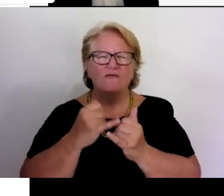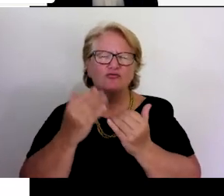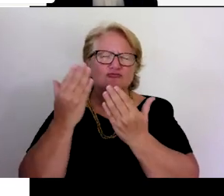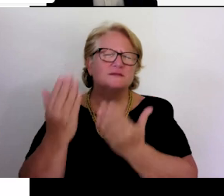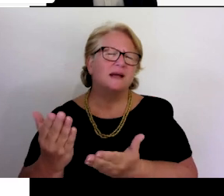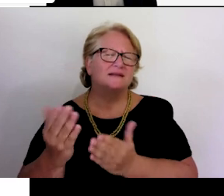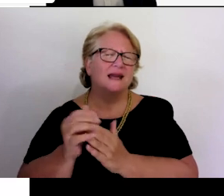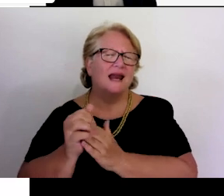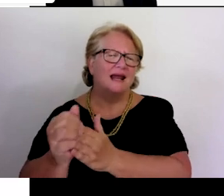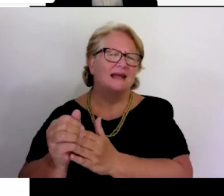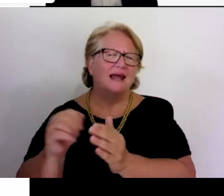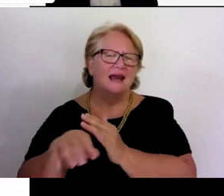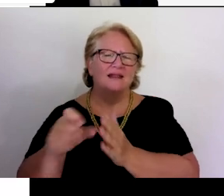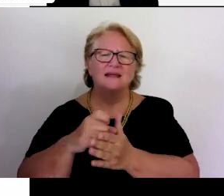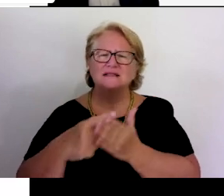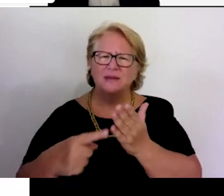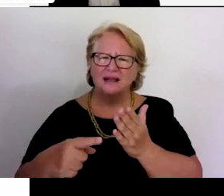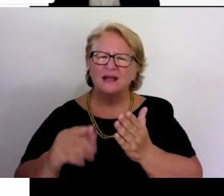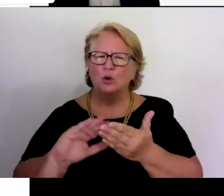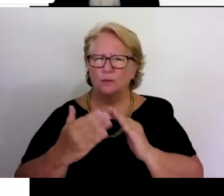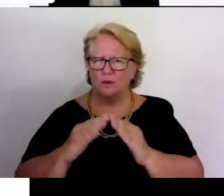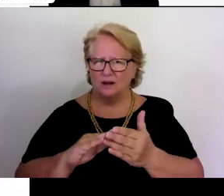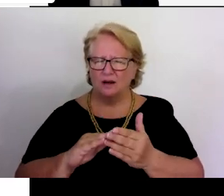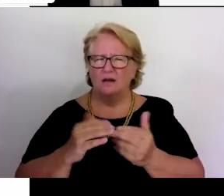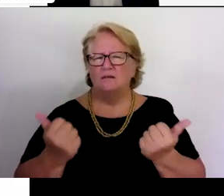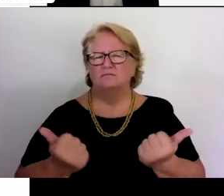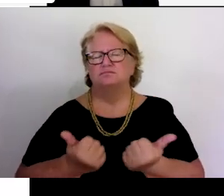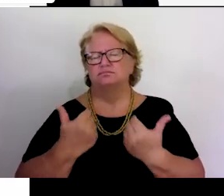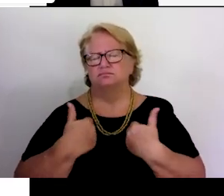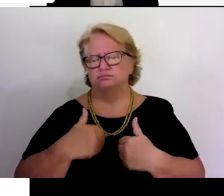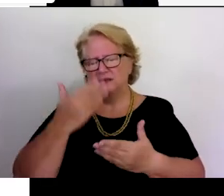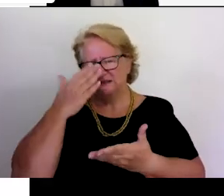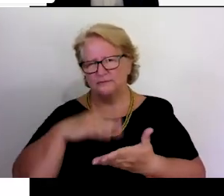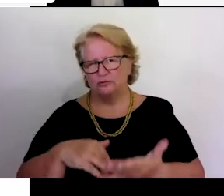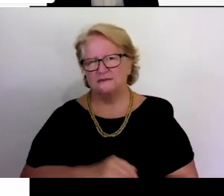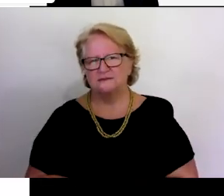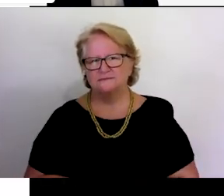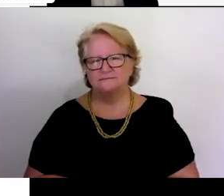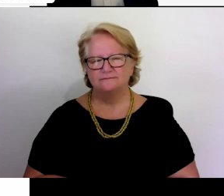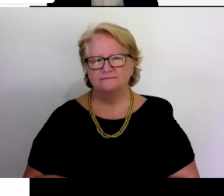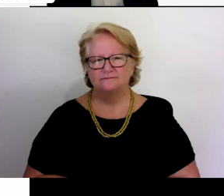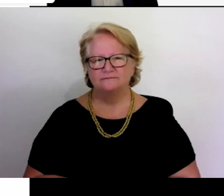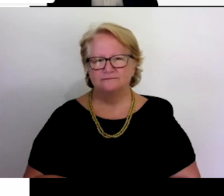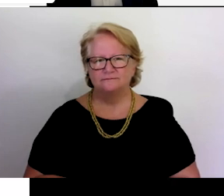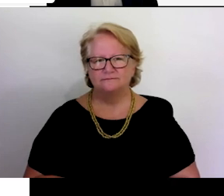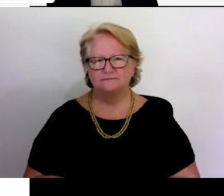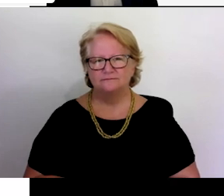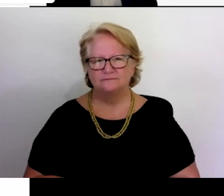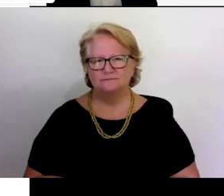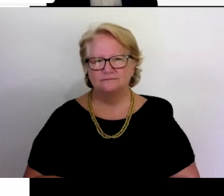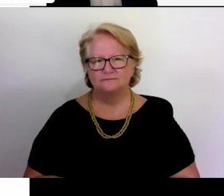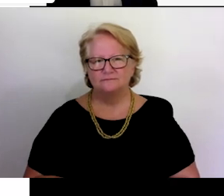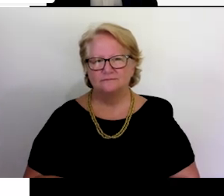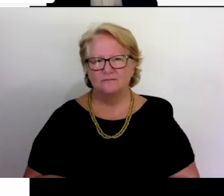in the disability community and has extensive experience. She's also, as I said, the community